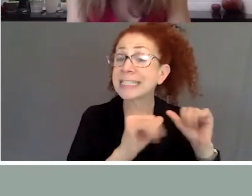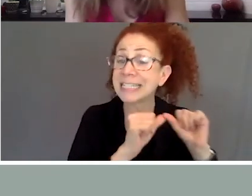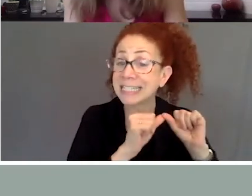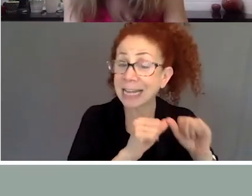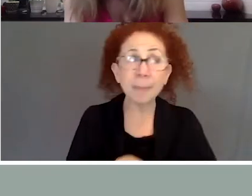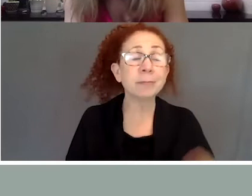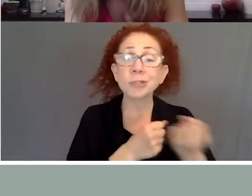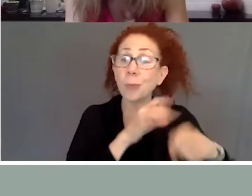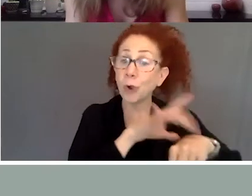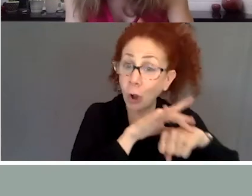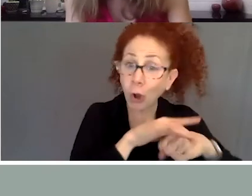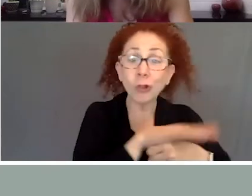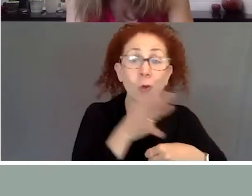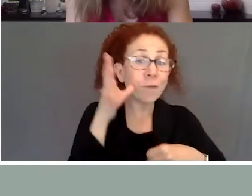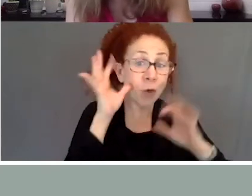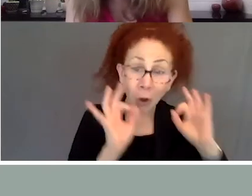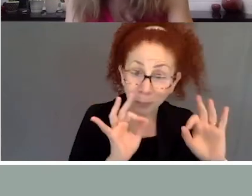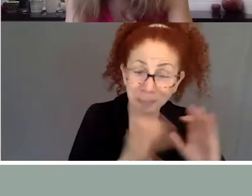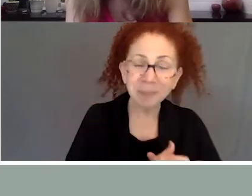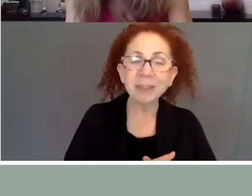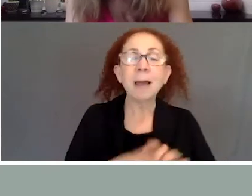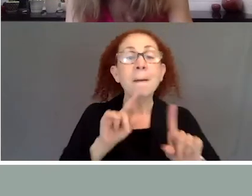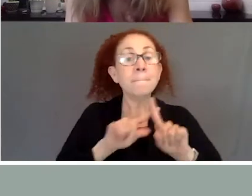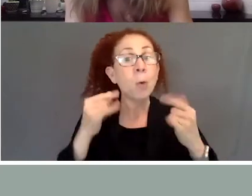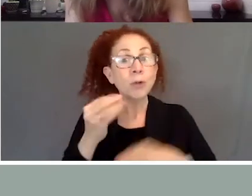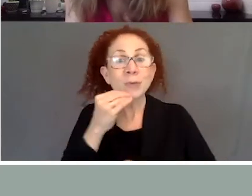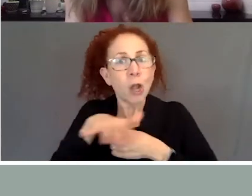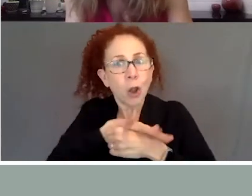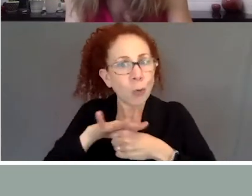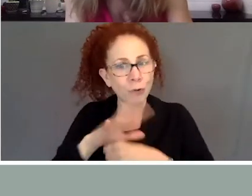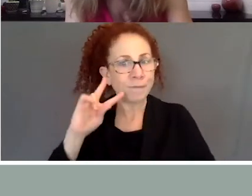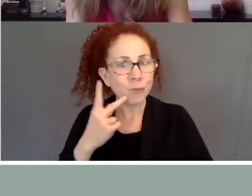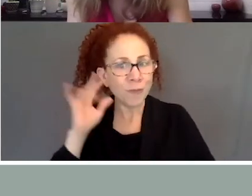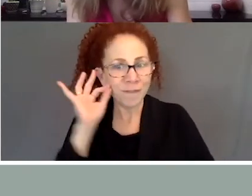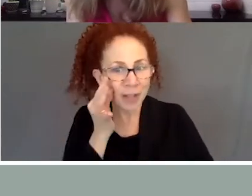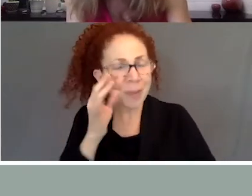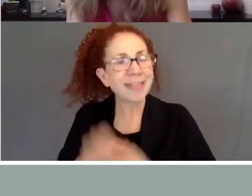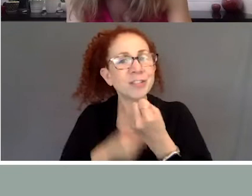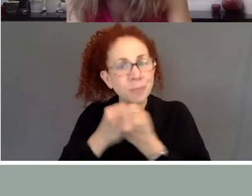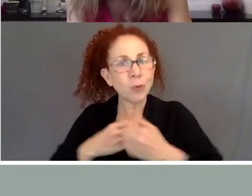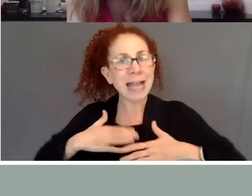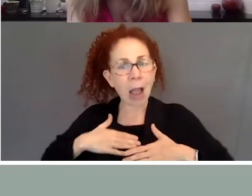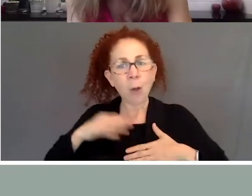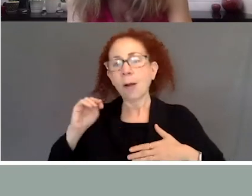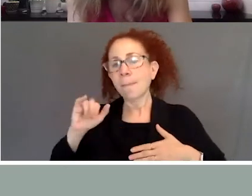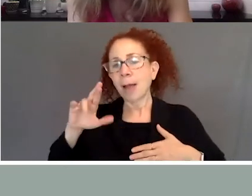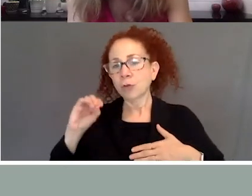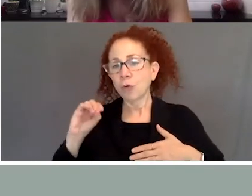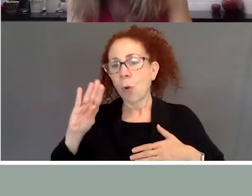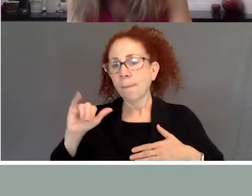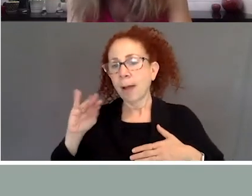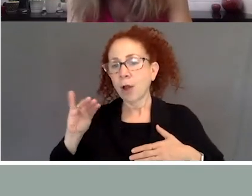earth and local farmers, when we eat local produce, it helps support our microbiome or our healthy